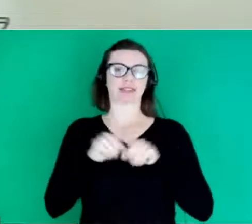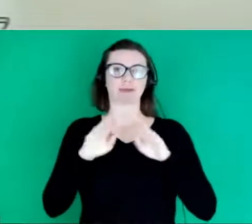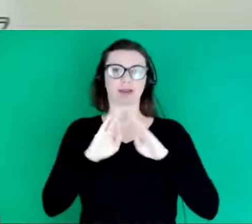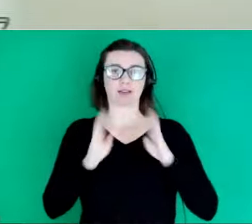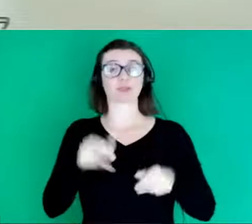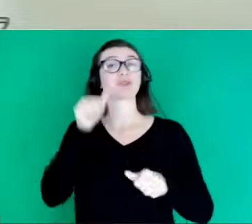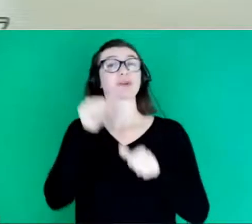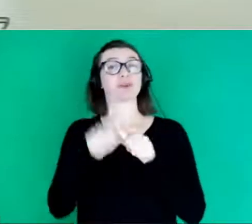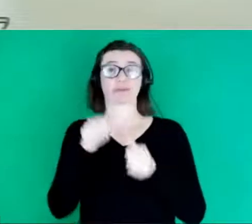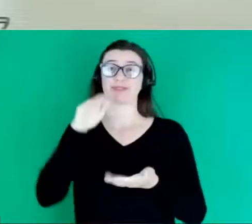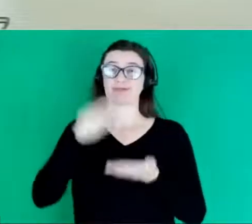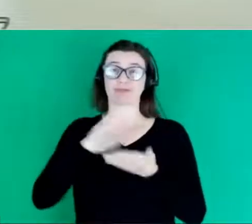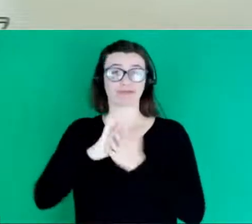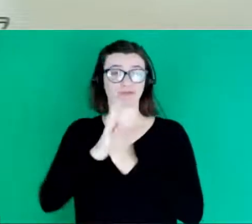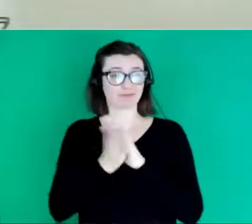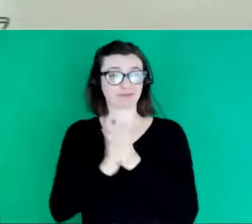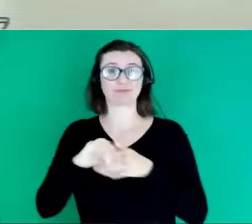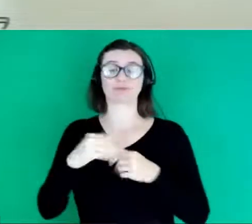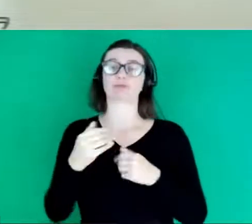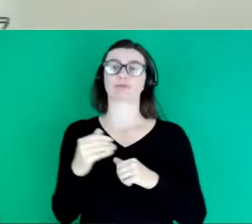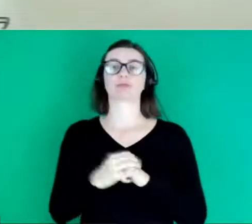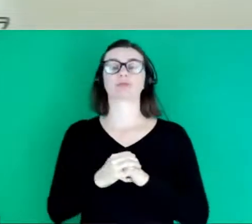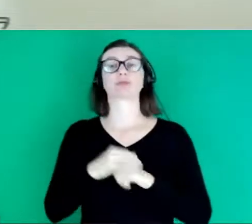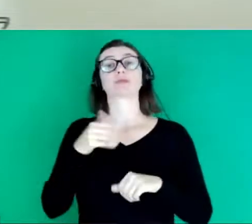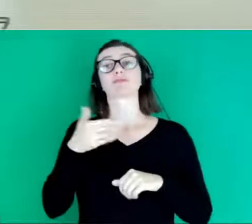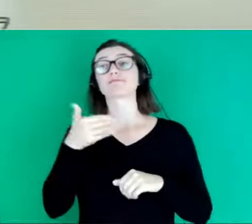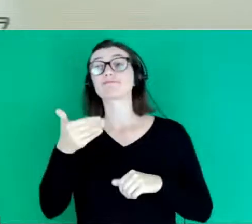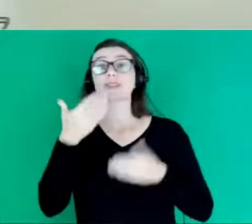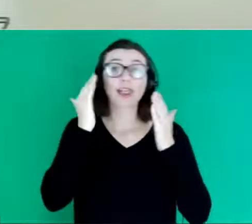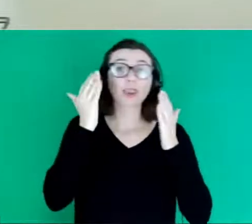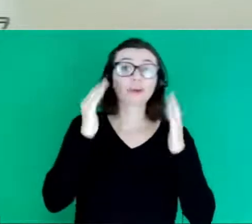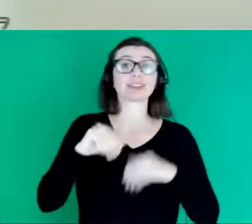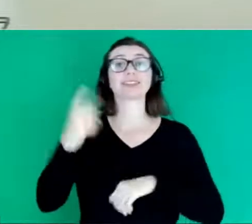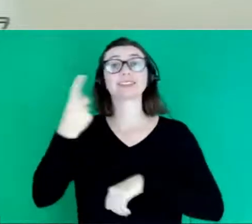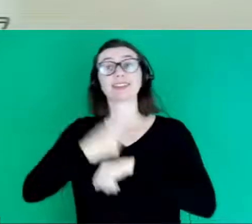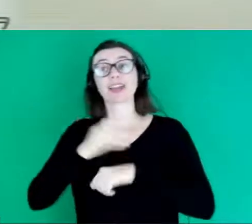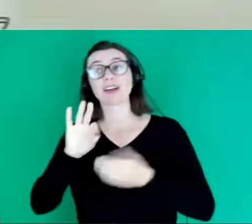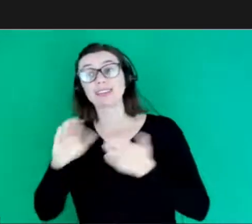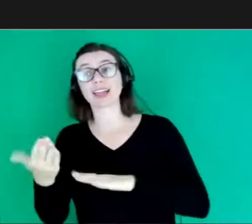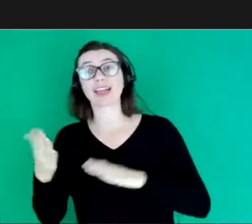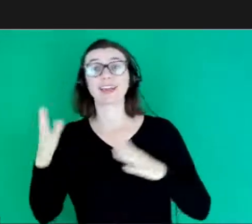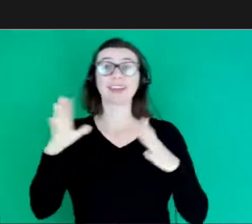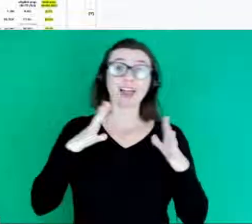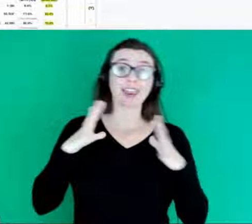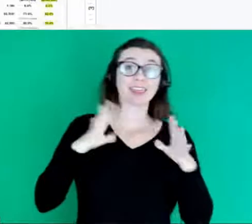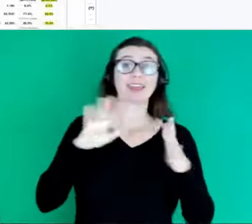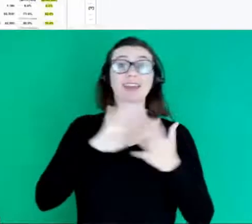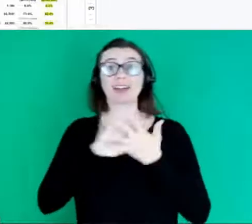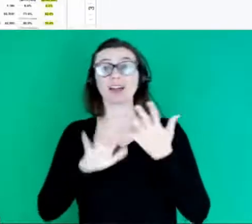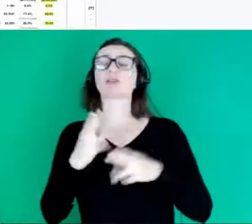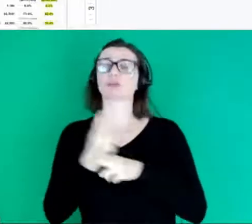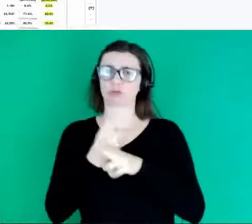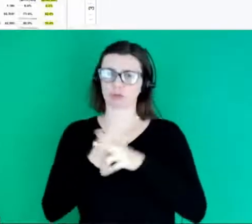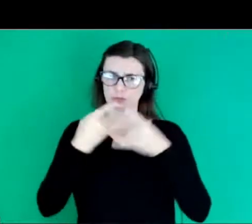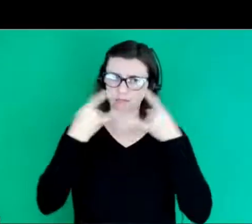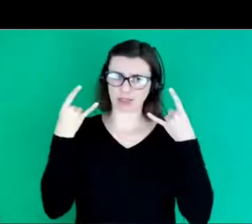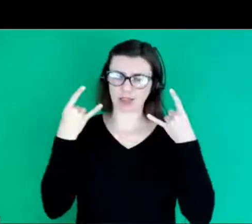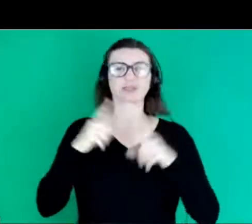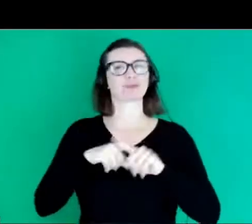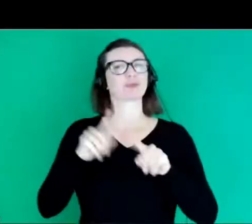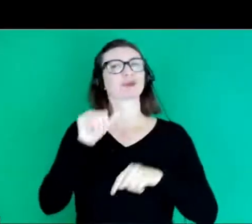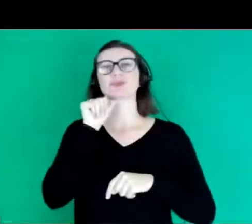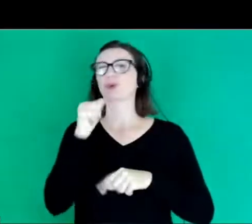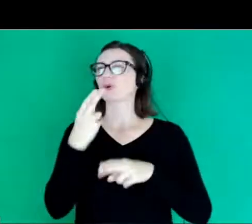upcoming Halloween and Dia de los Muertos holidays, use masks, but don't use